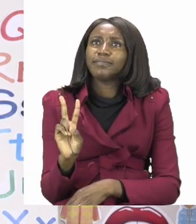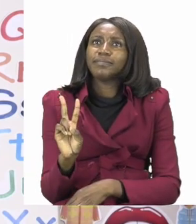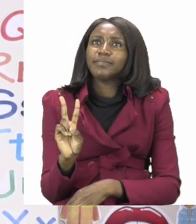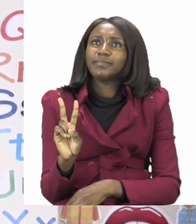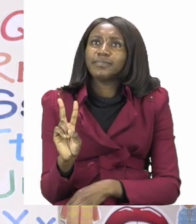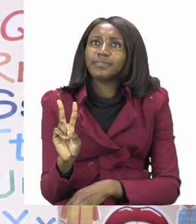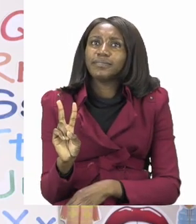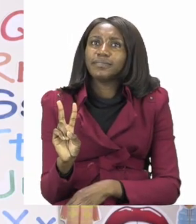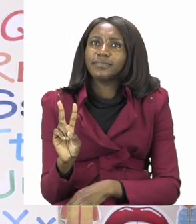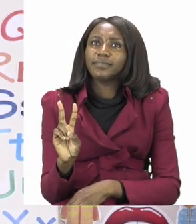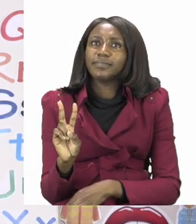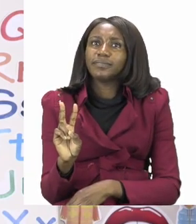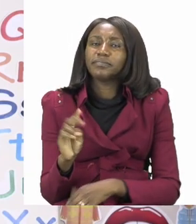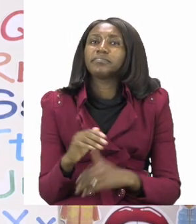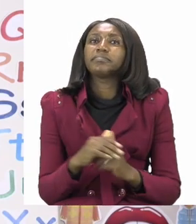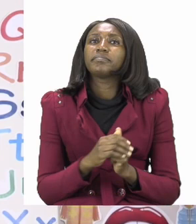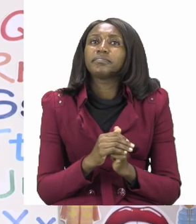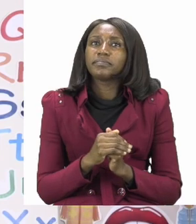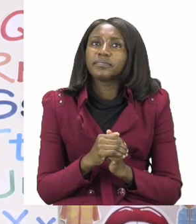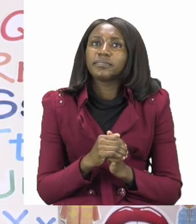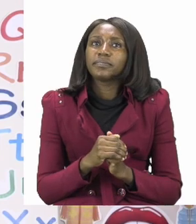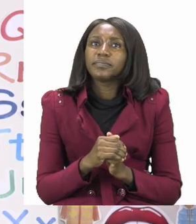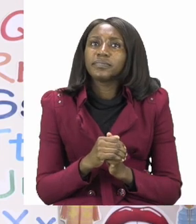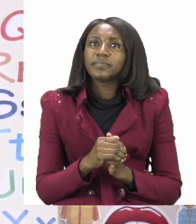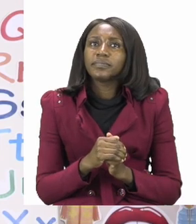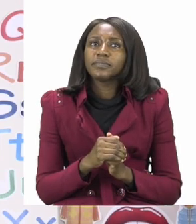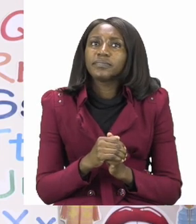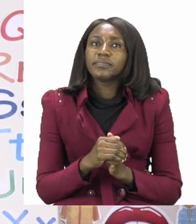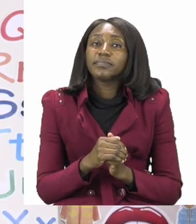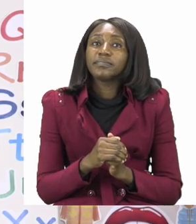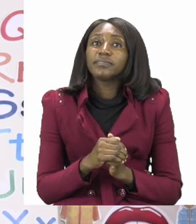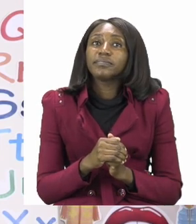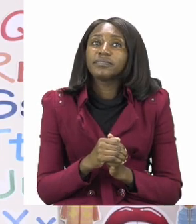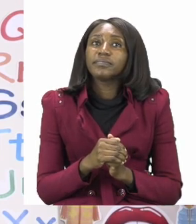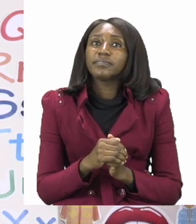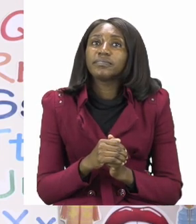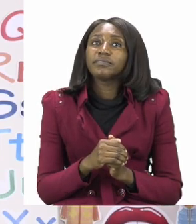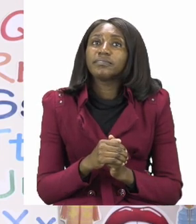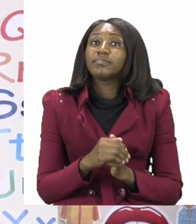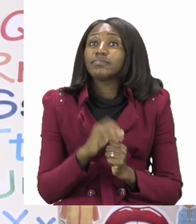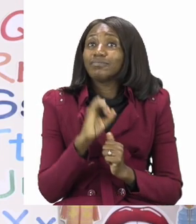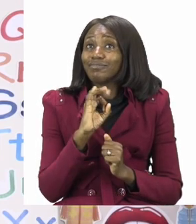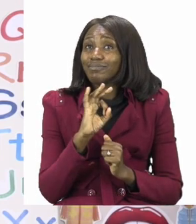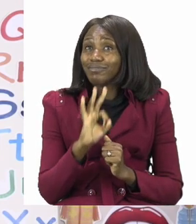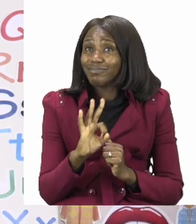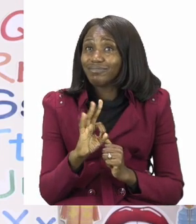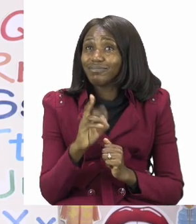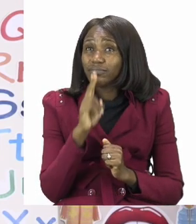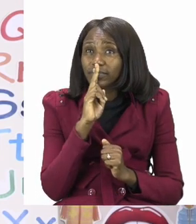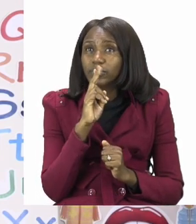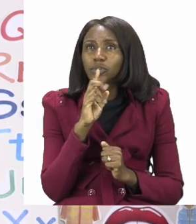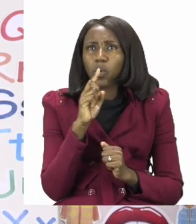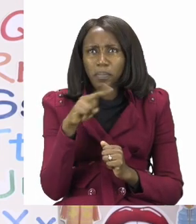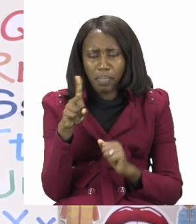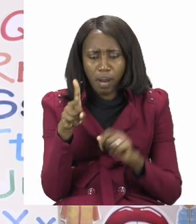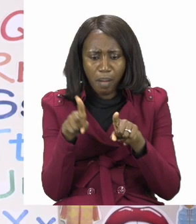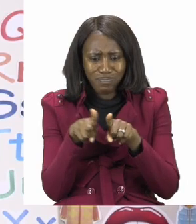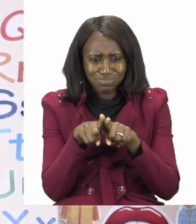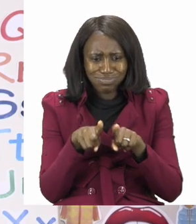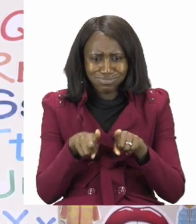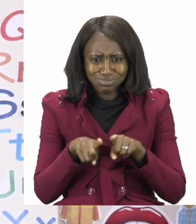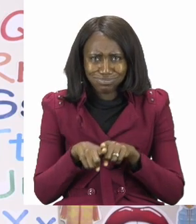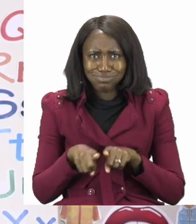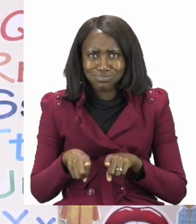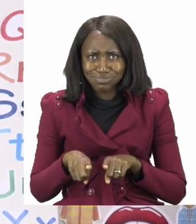Circle C has 2. So, if the answers are the same for all 3